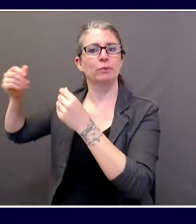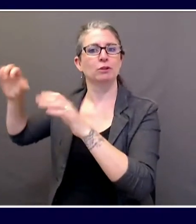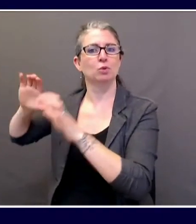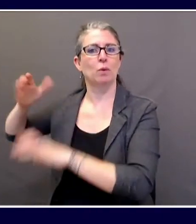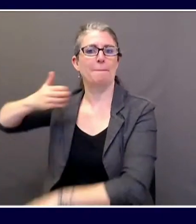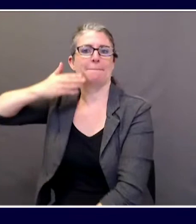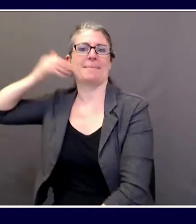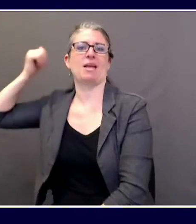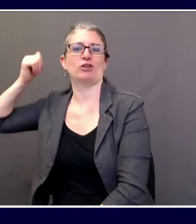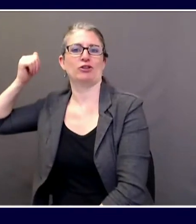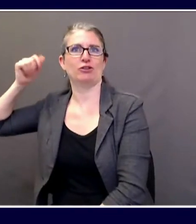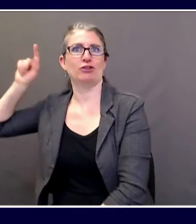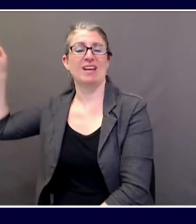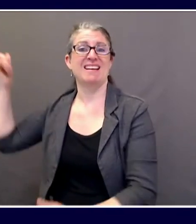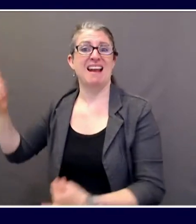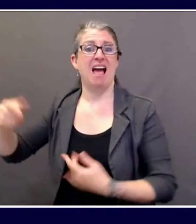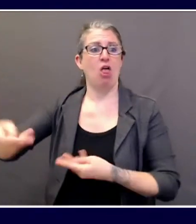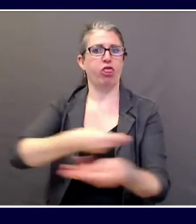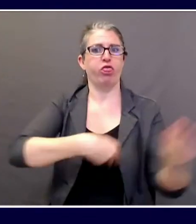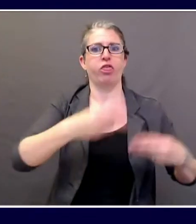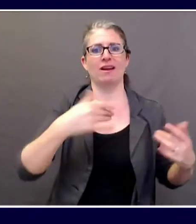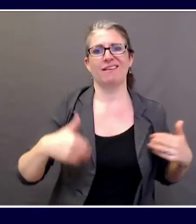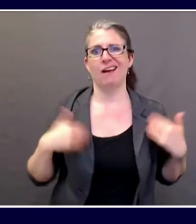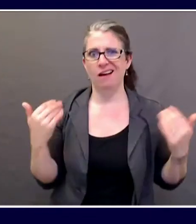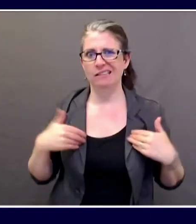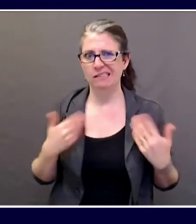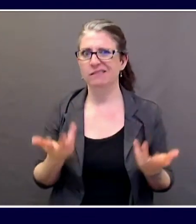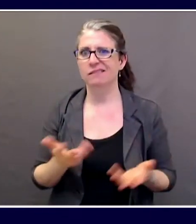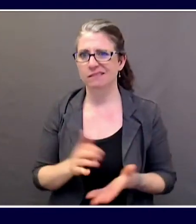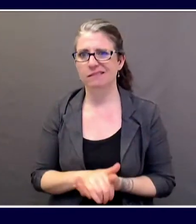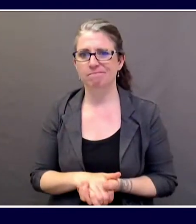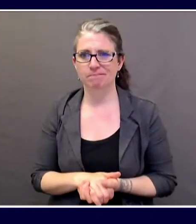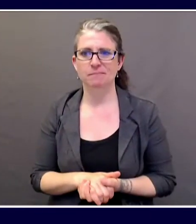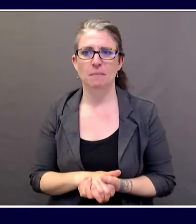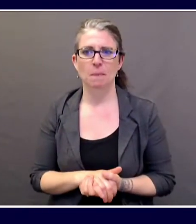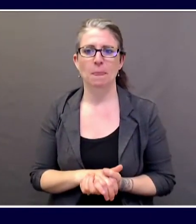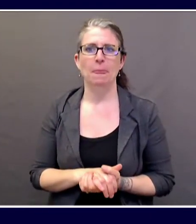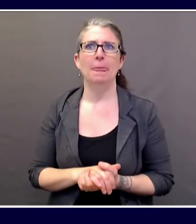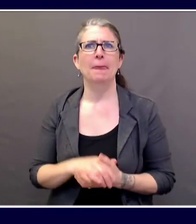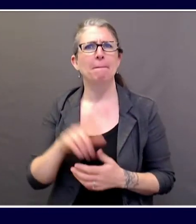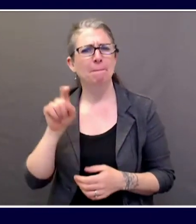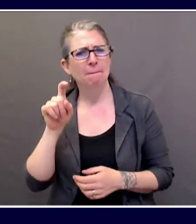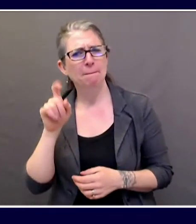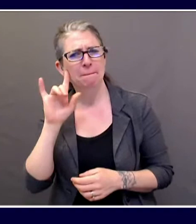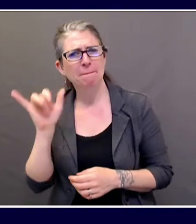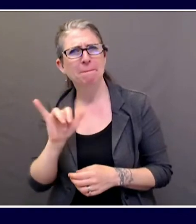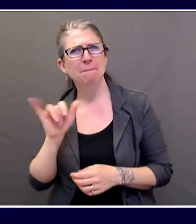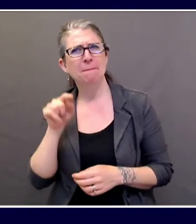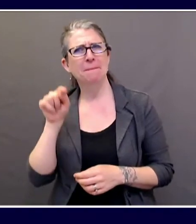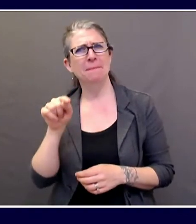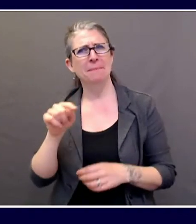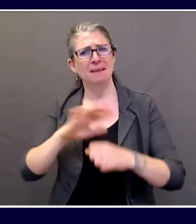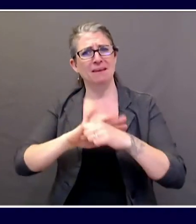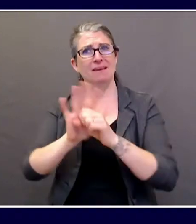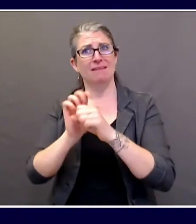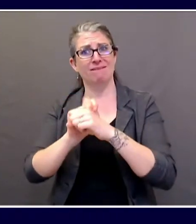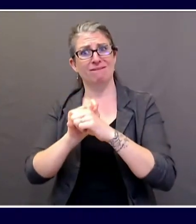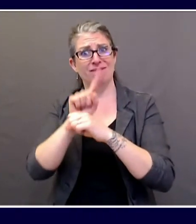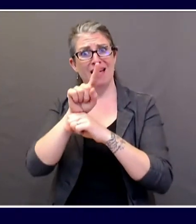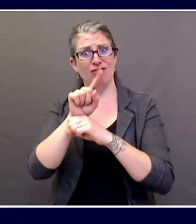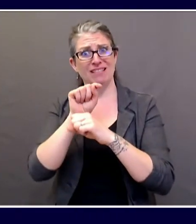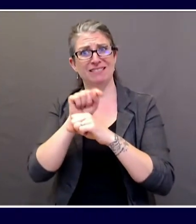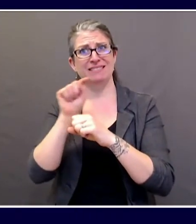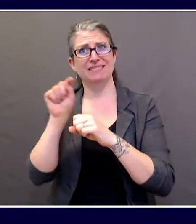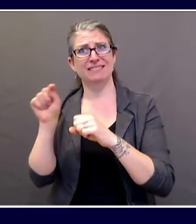like mask, you're not necessarily protected. Oh, no, absolutely not correct.